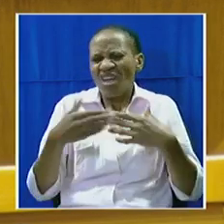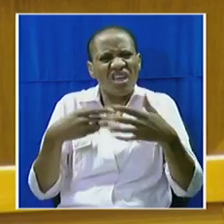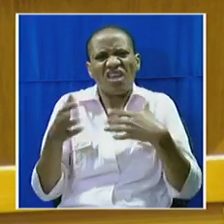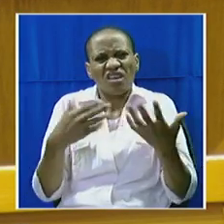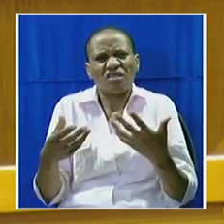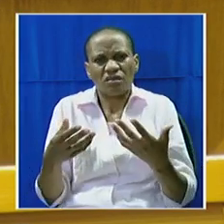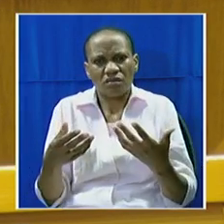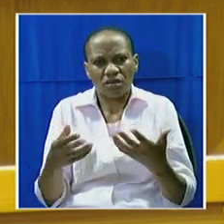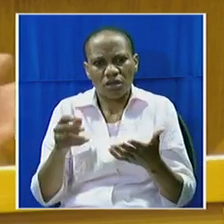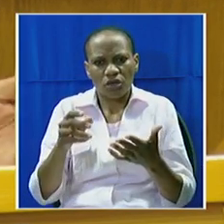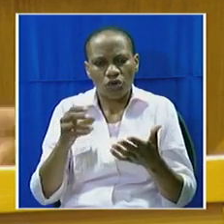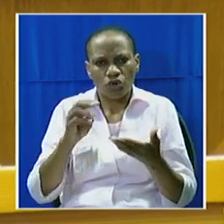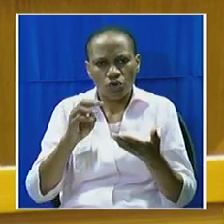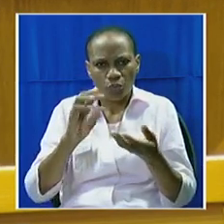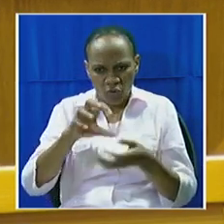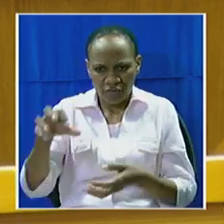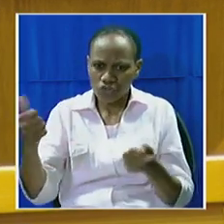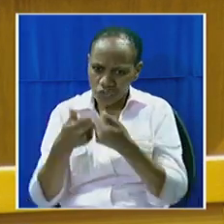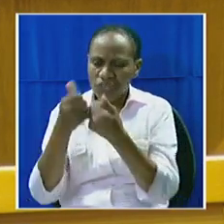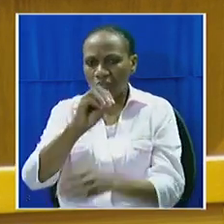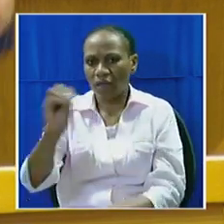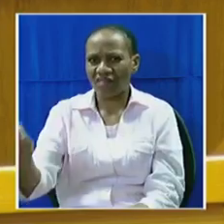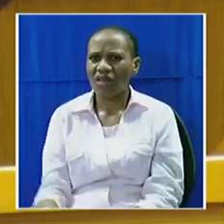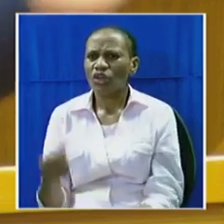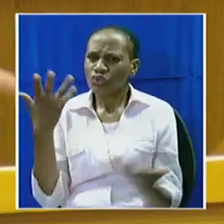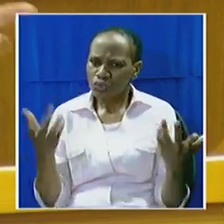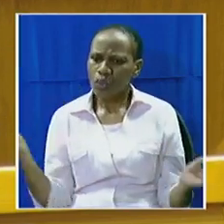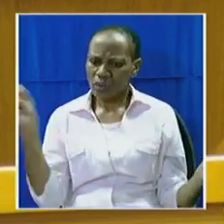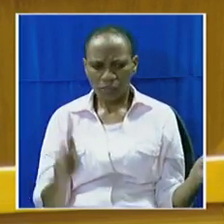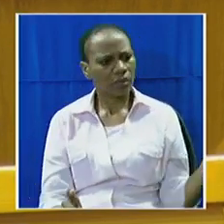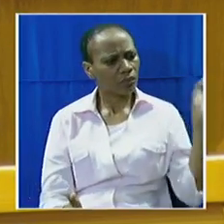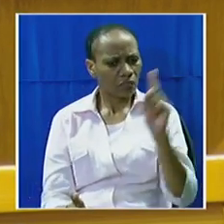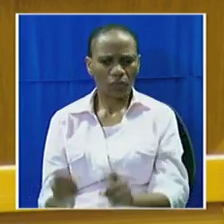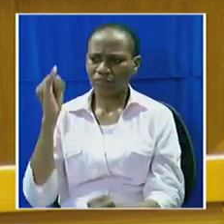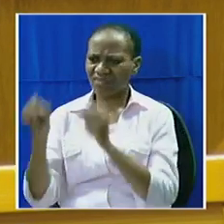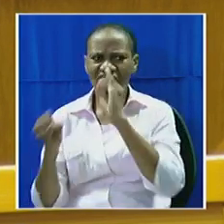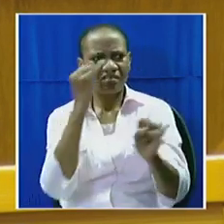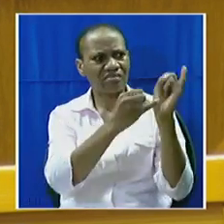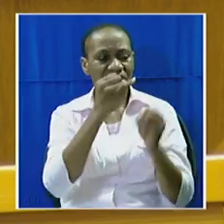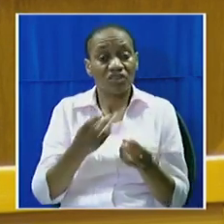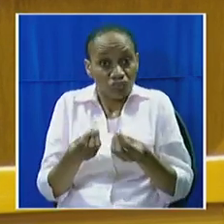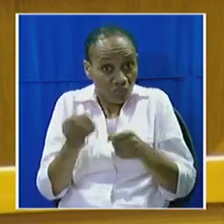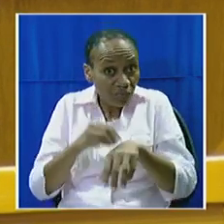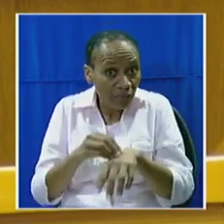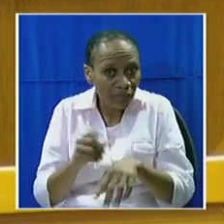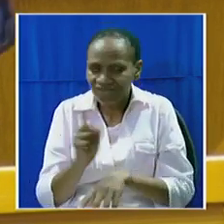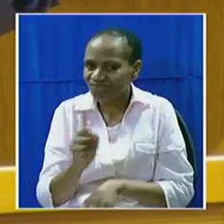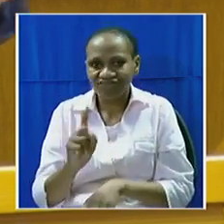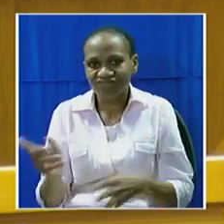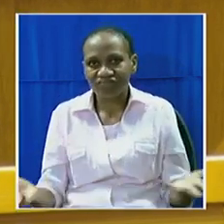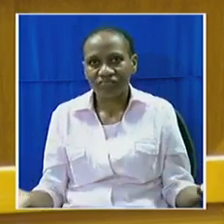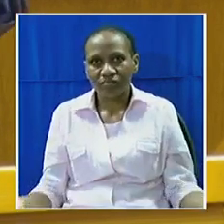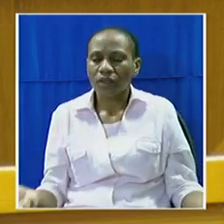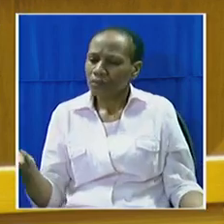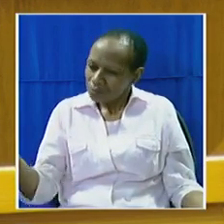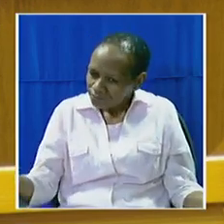challenges. So coming here and insulting one at the expense of the other doesn't solve the problem. You know,